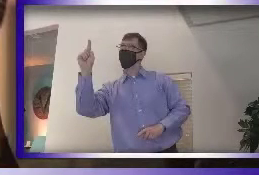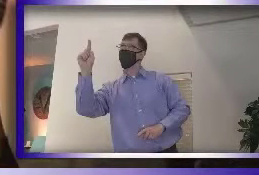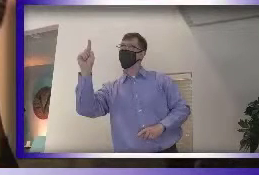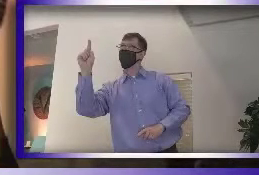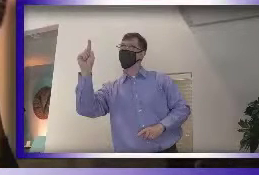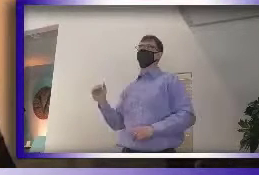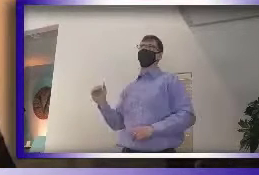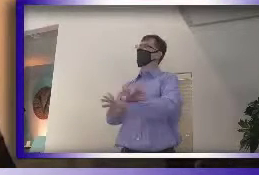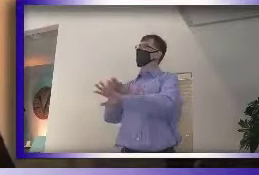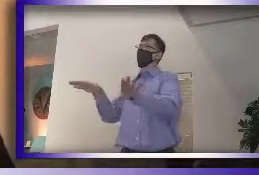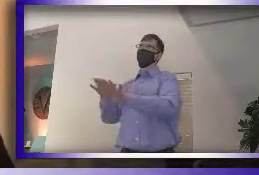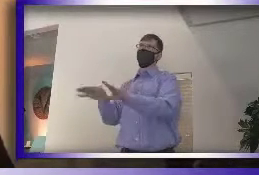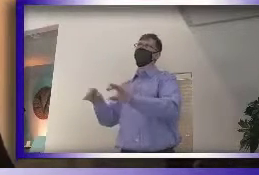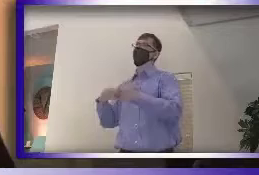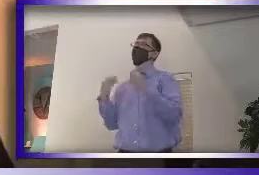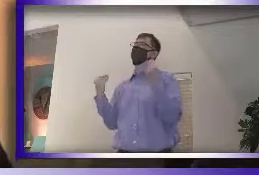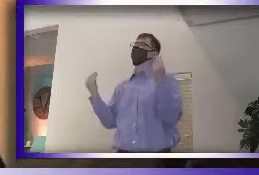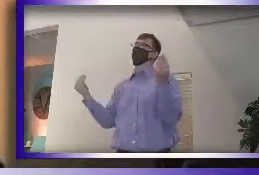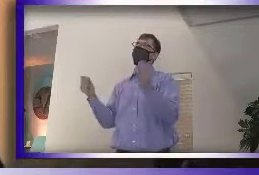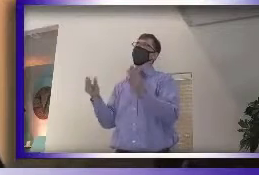power,